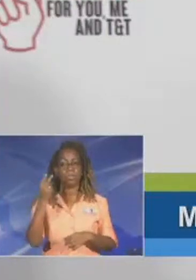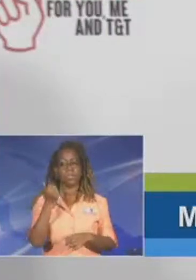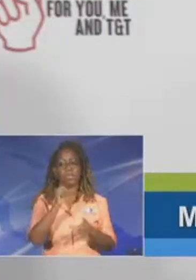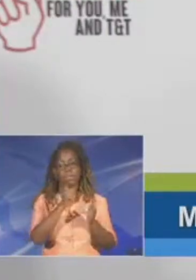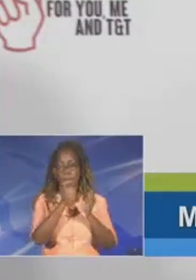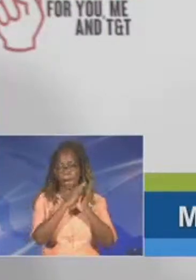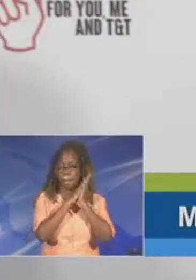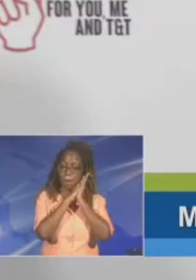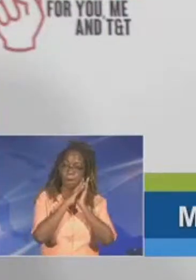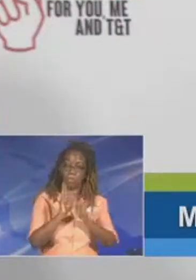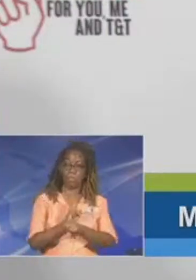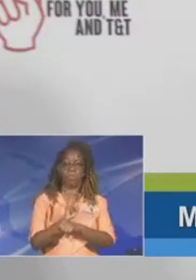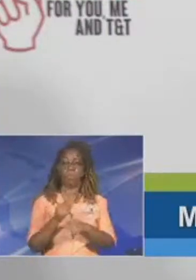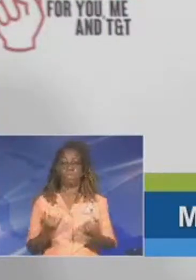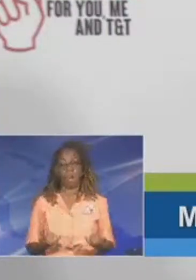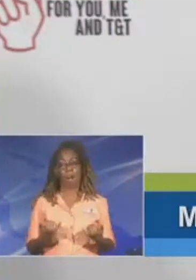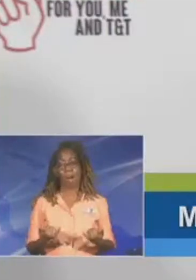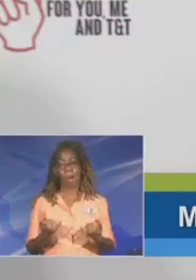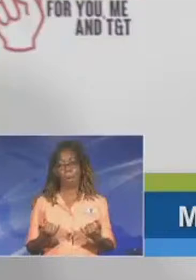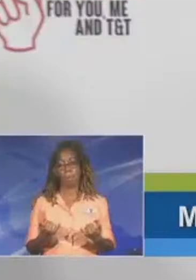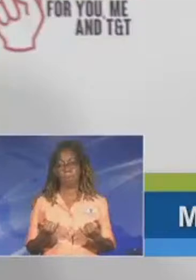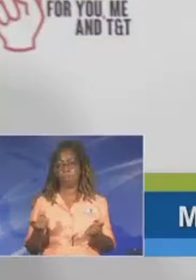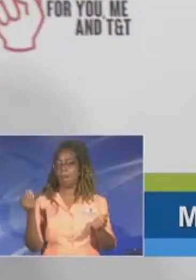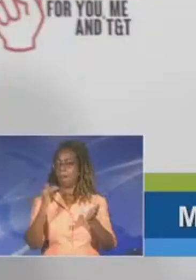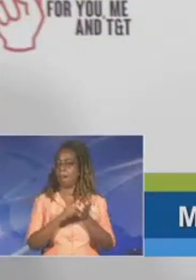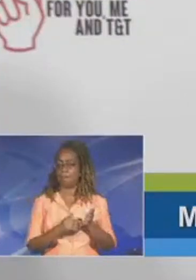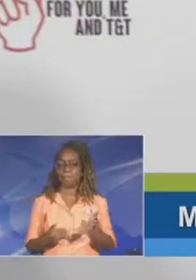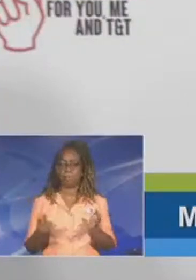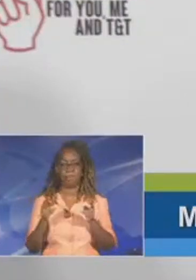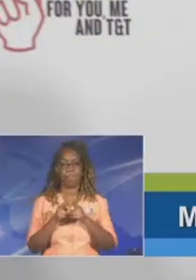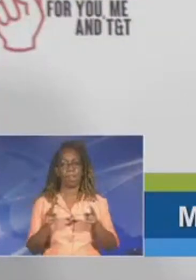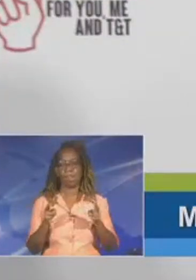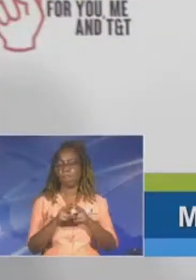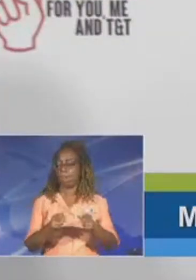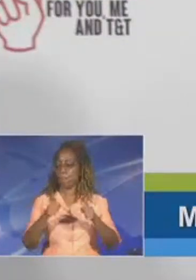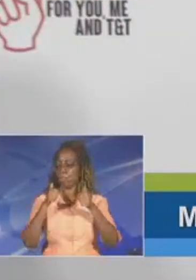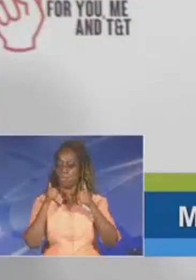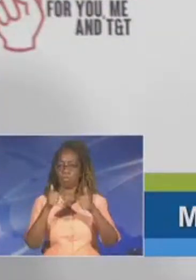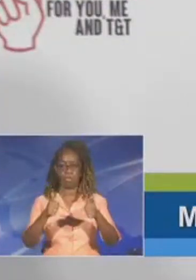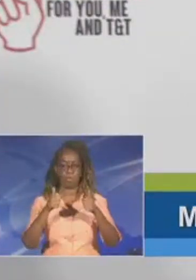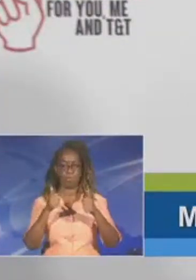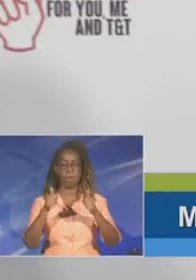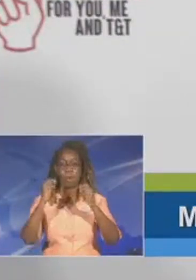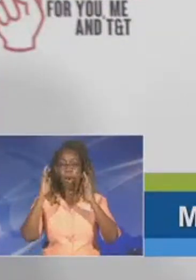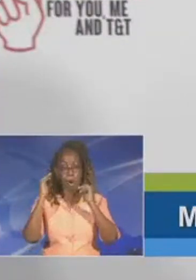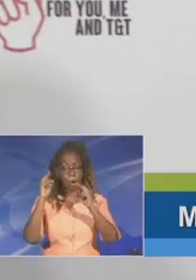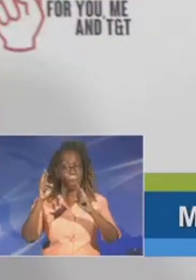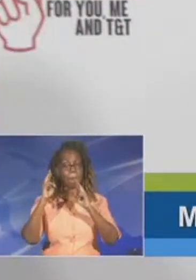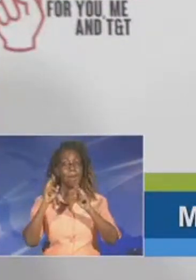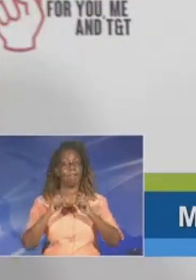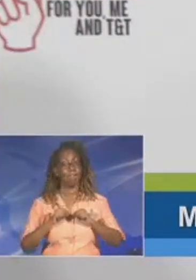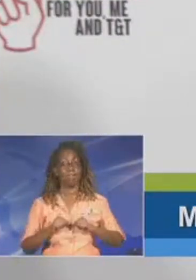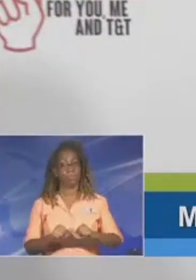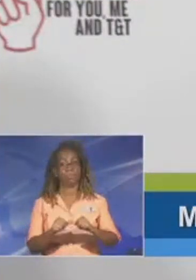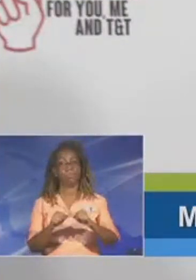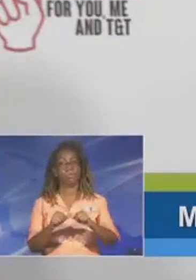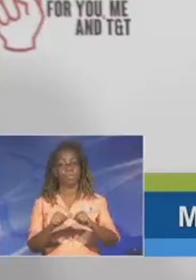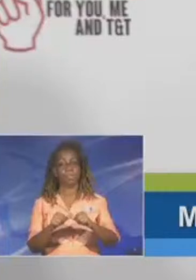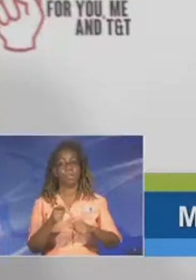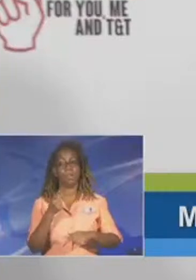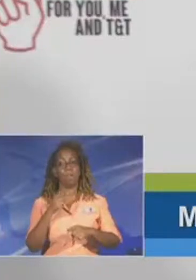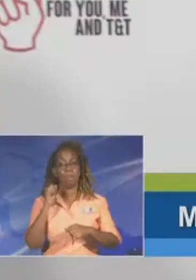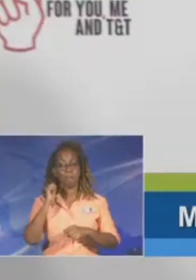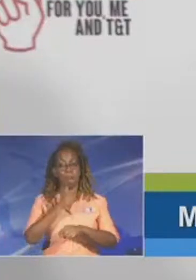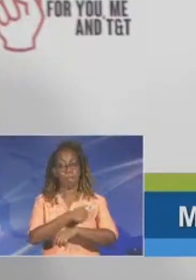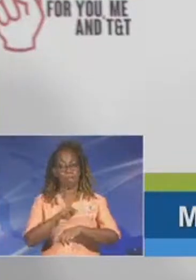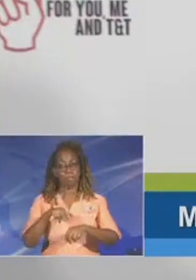filled. Again, a very positive trend and a good sign, and hopefully part of our return to normalcy. When